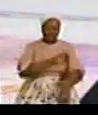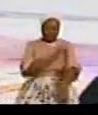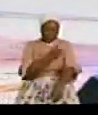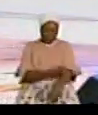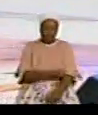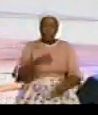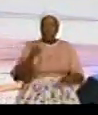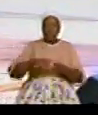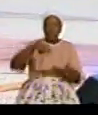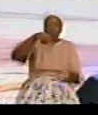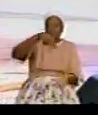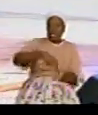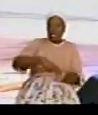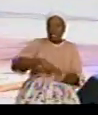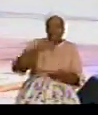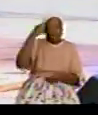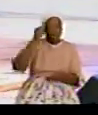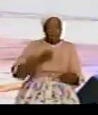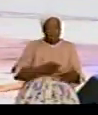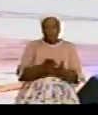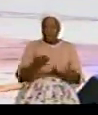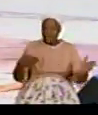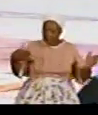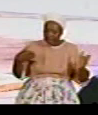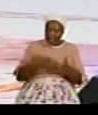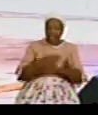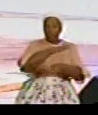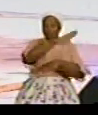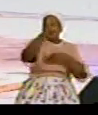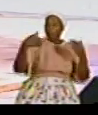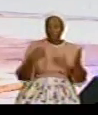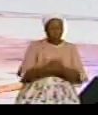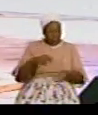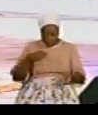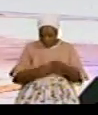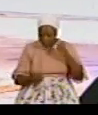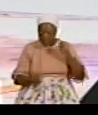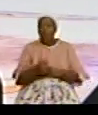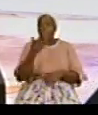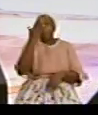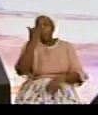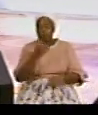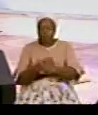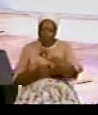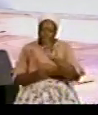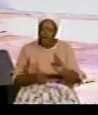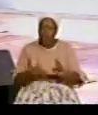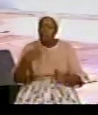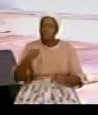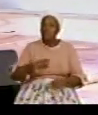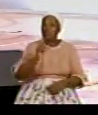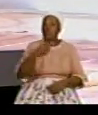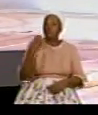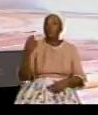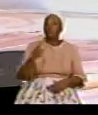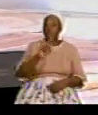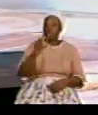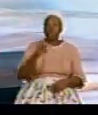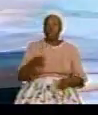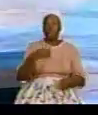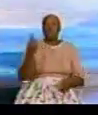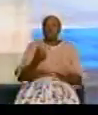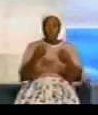to stand for the truth against all odds, why? The question always comes. And